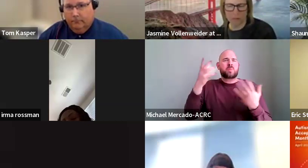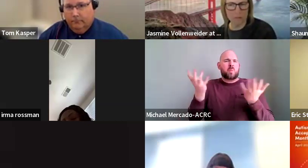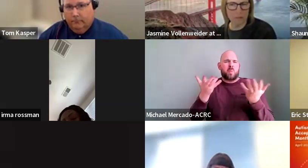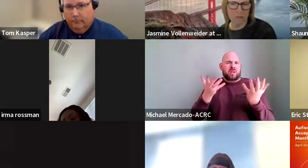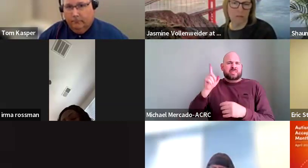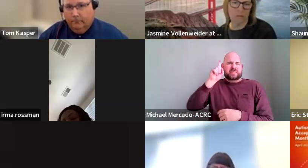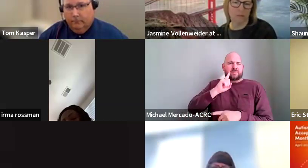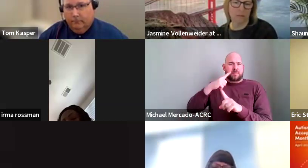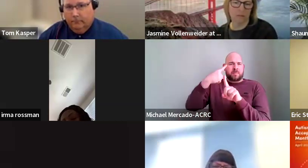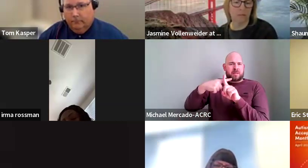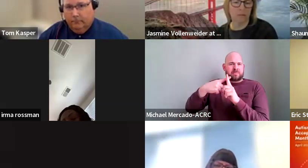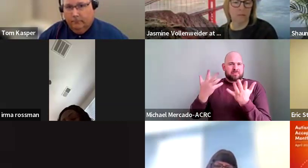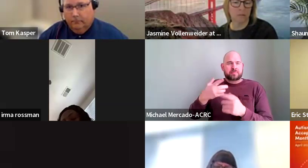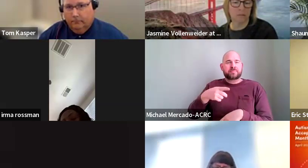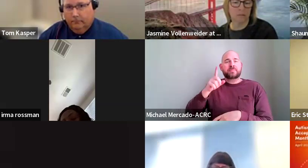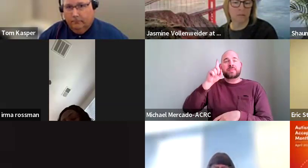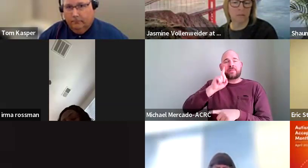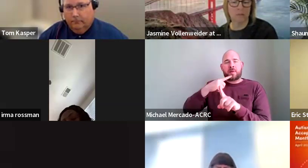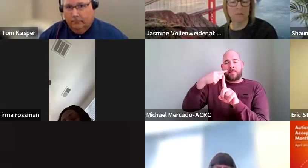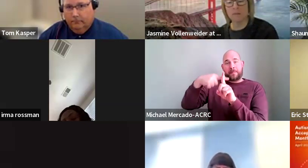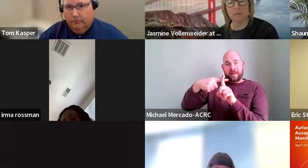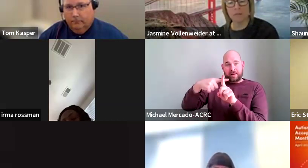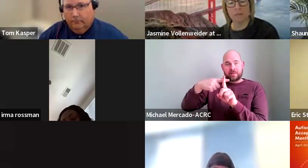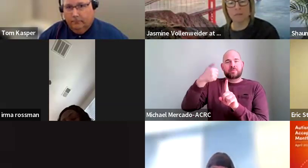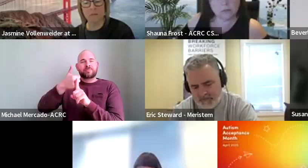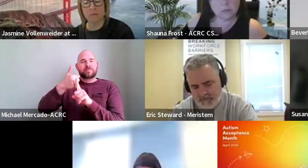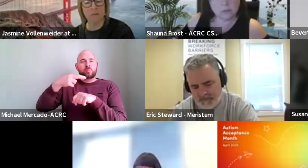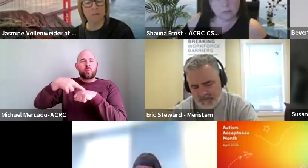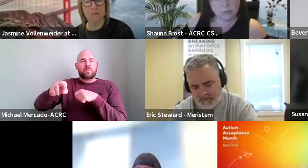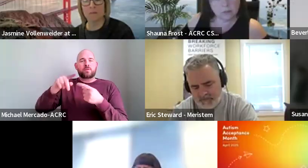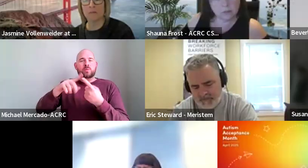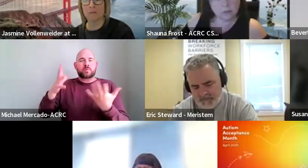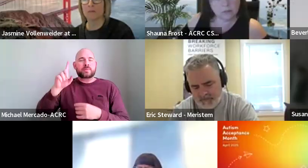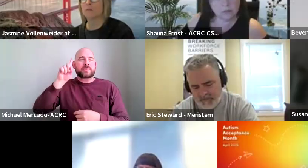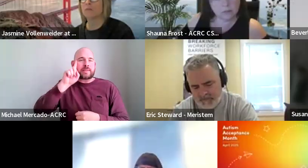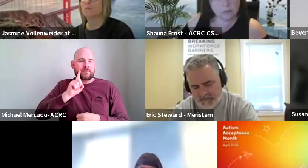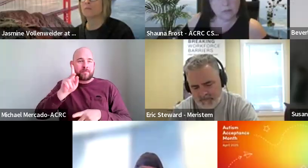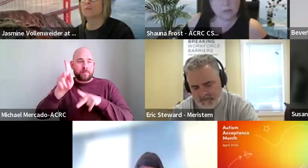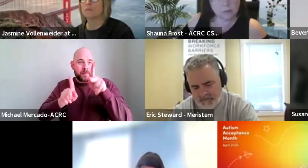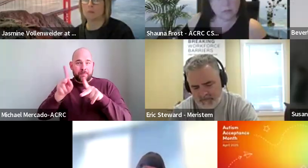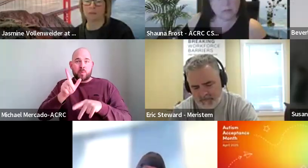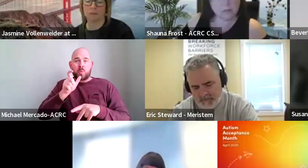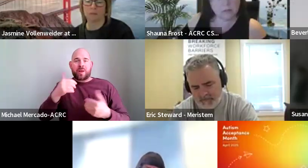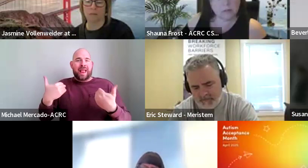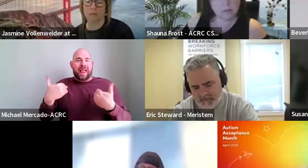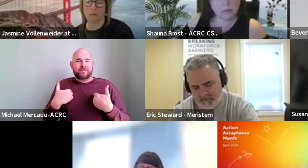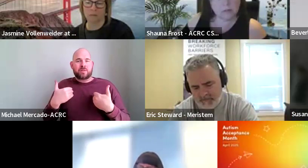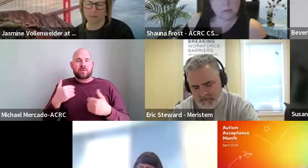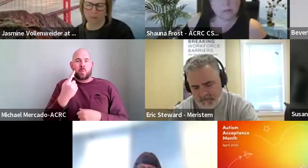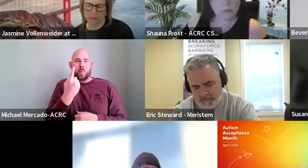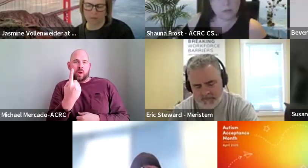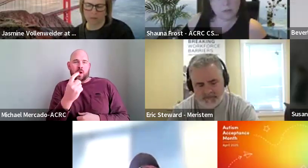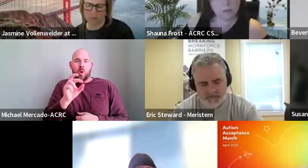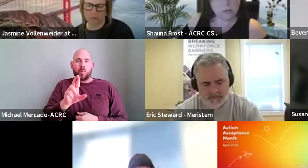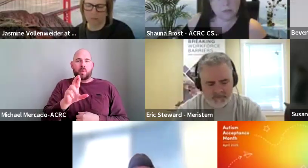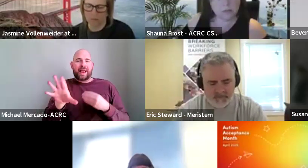We've known everyone here for a few years. So now I'm going to talk about what Deaf Plus is. This refers to